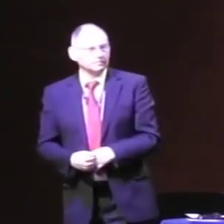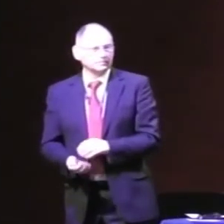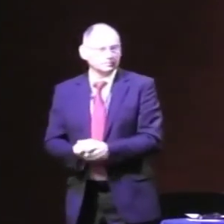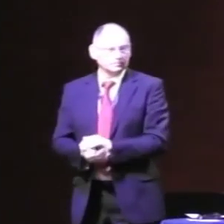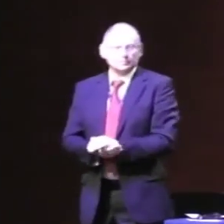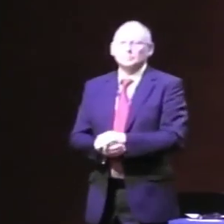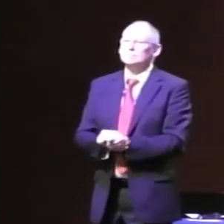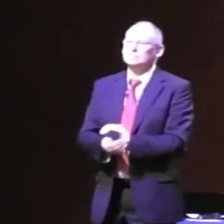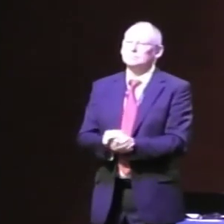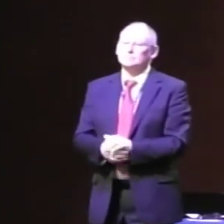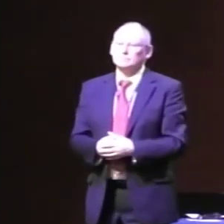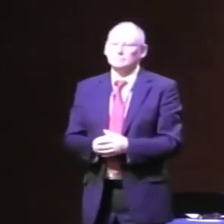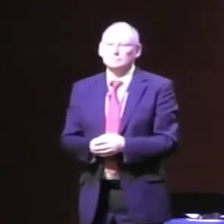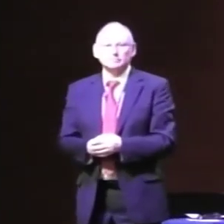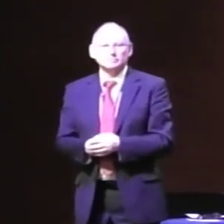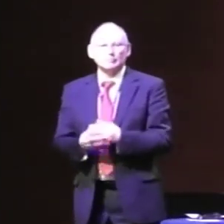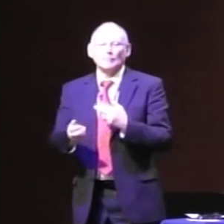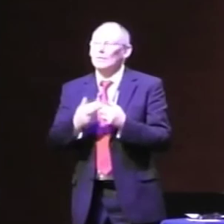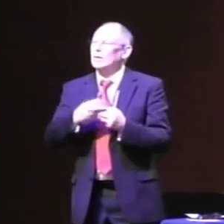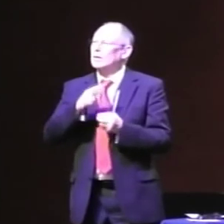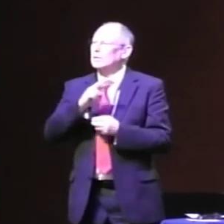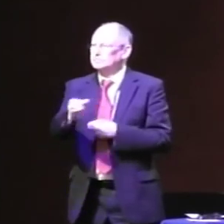Thank you, Delegate. Can we have a GMB?